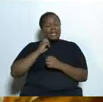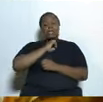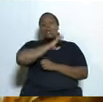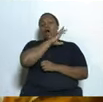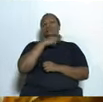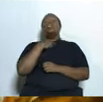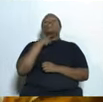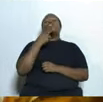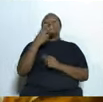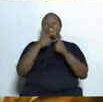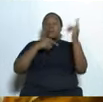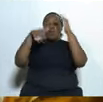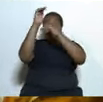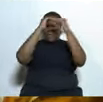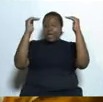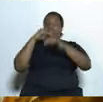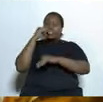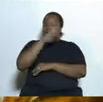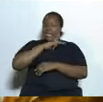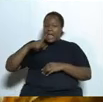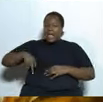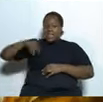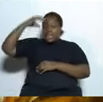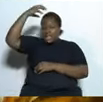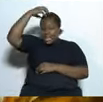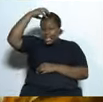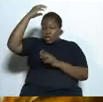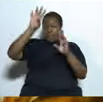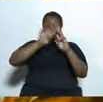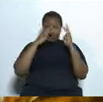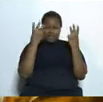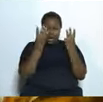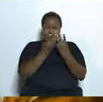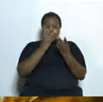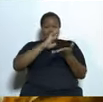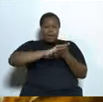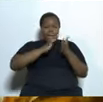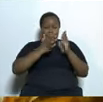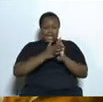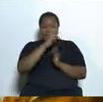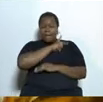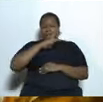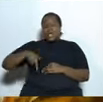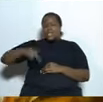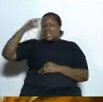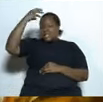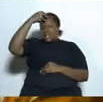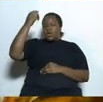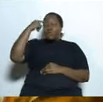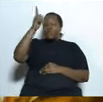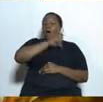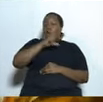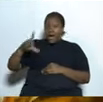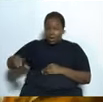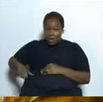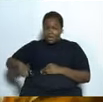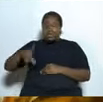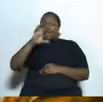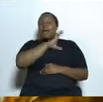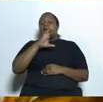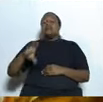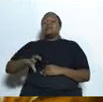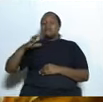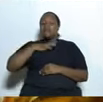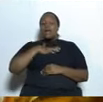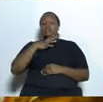heaven saying, the kingdom of this world became the kingdoms of our Lord and of Christ, and he shall